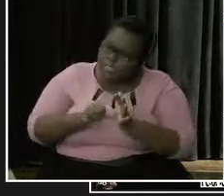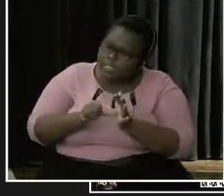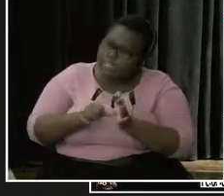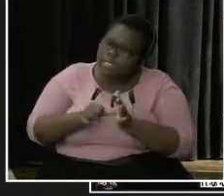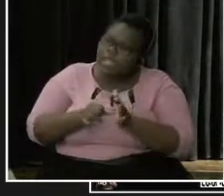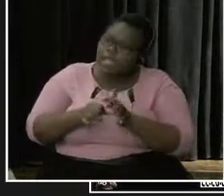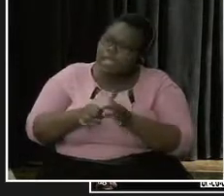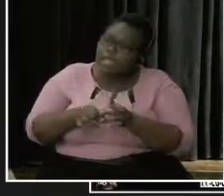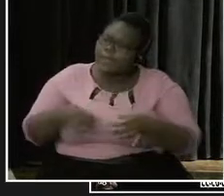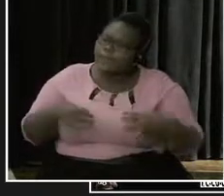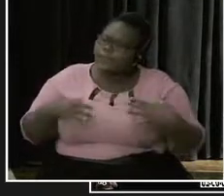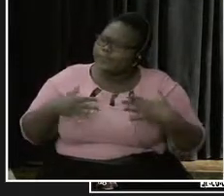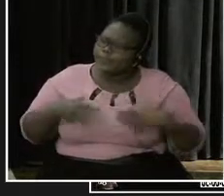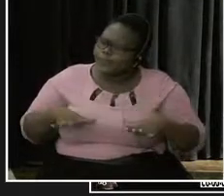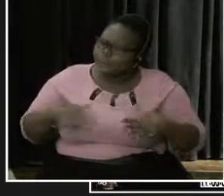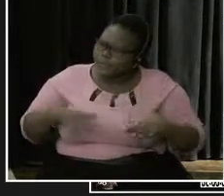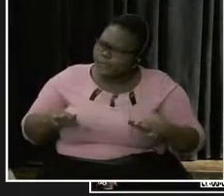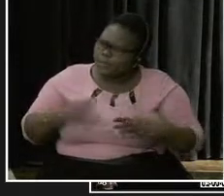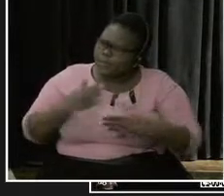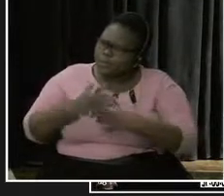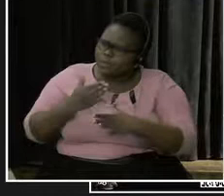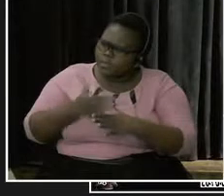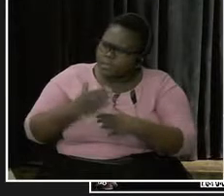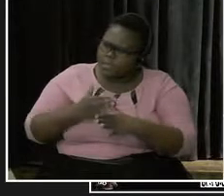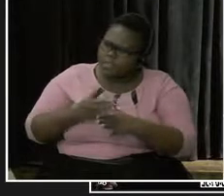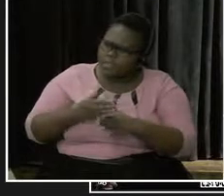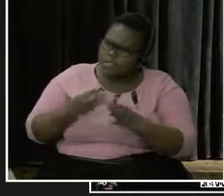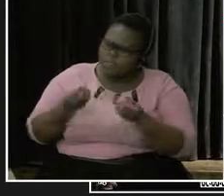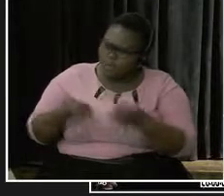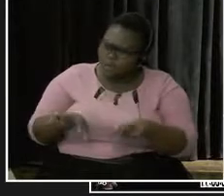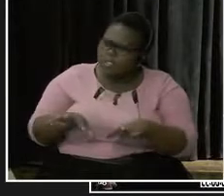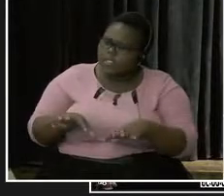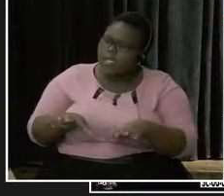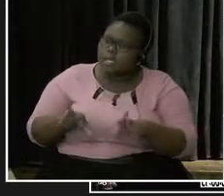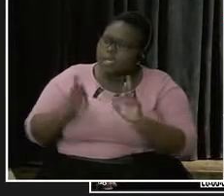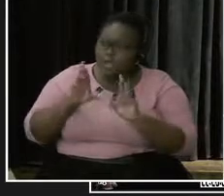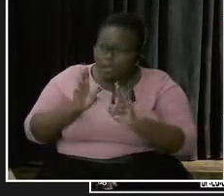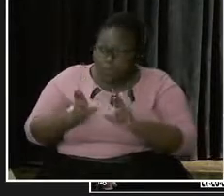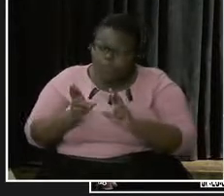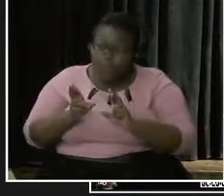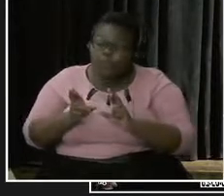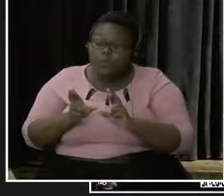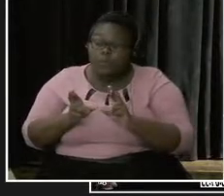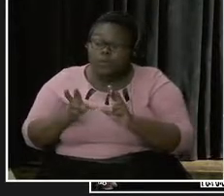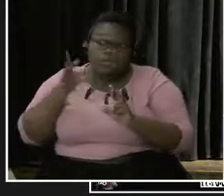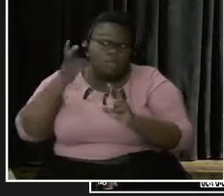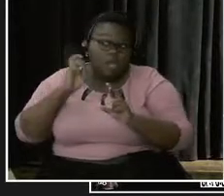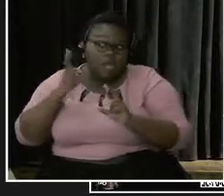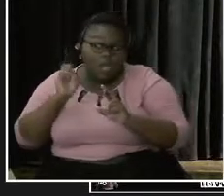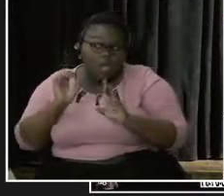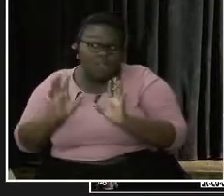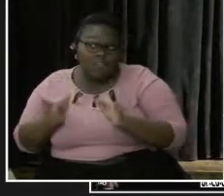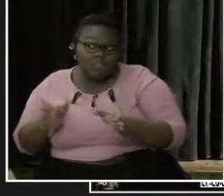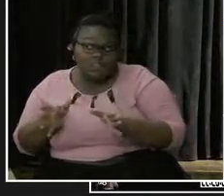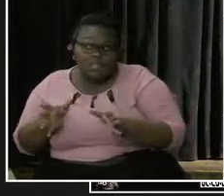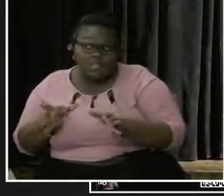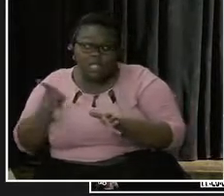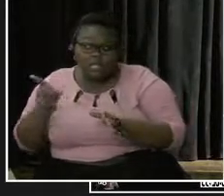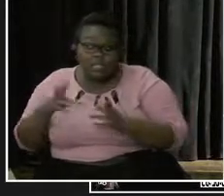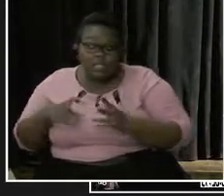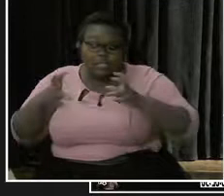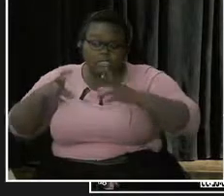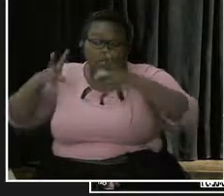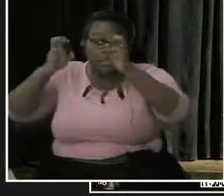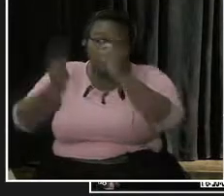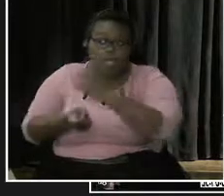imported garment is a job lost. And I hope that there's other people associated with trade unions and so on and so forth that listen to this. That summit that was held,